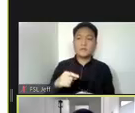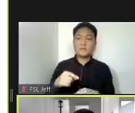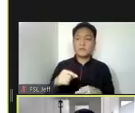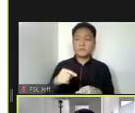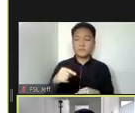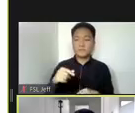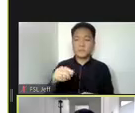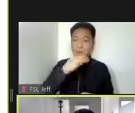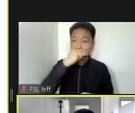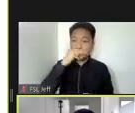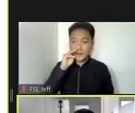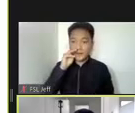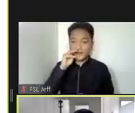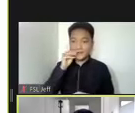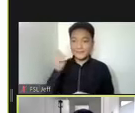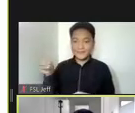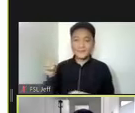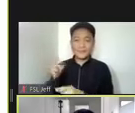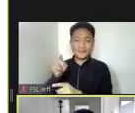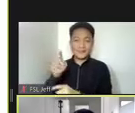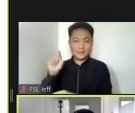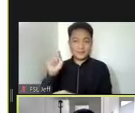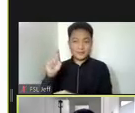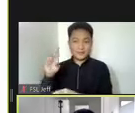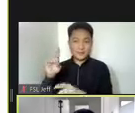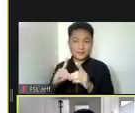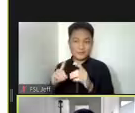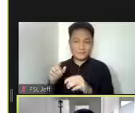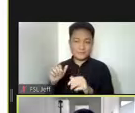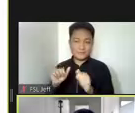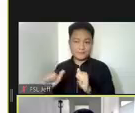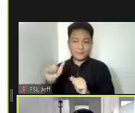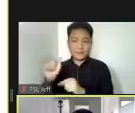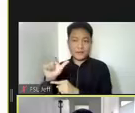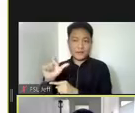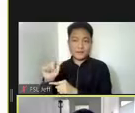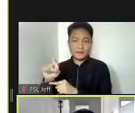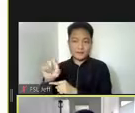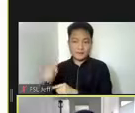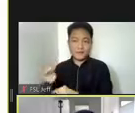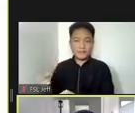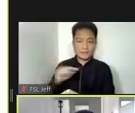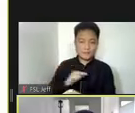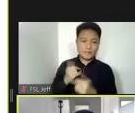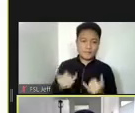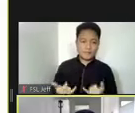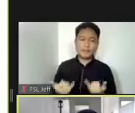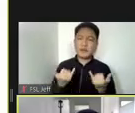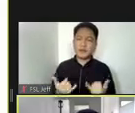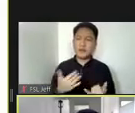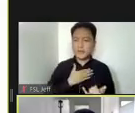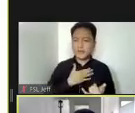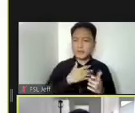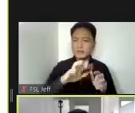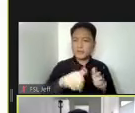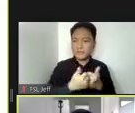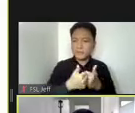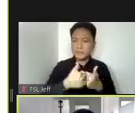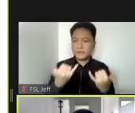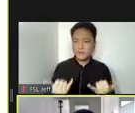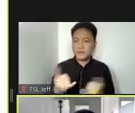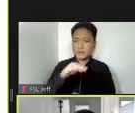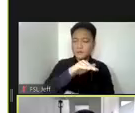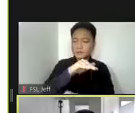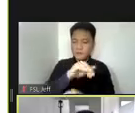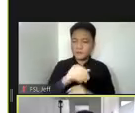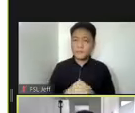So my challenge to you this afternoon, if Captain A did it with one leg, there is no reason for you